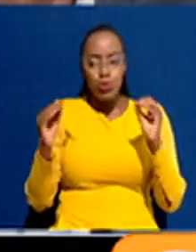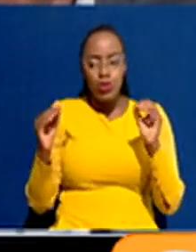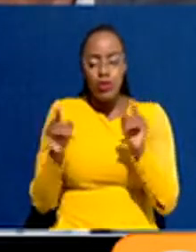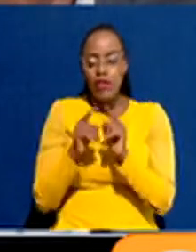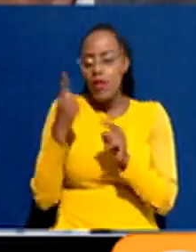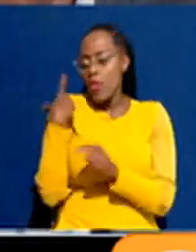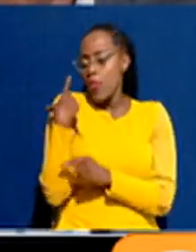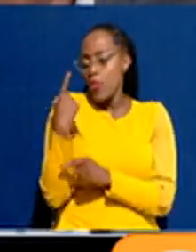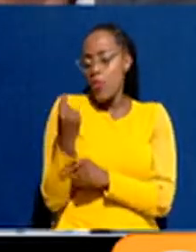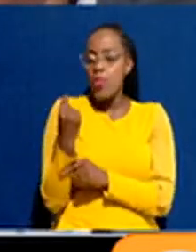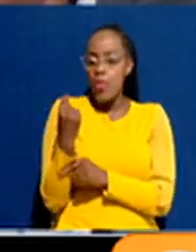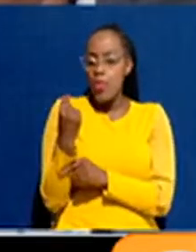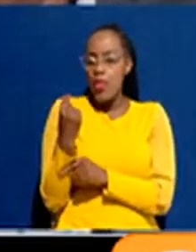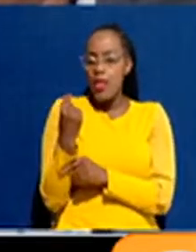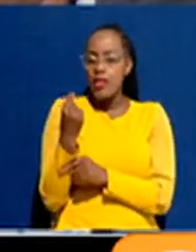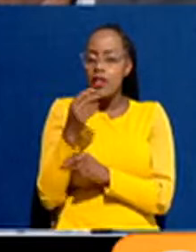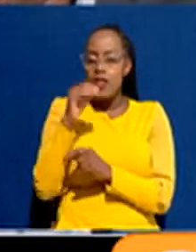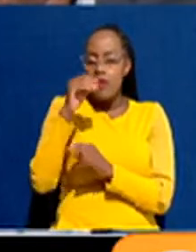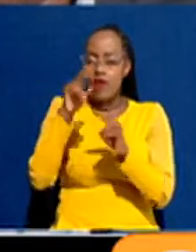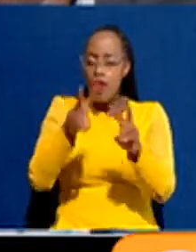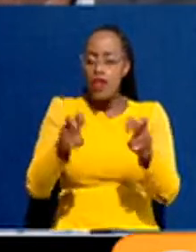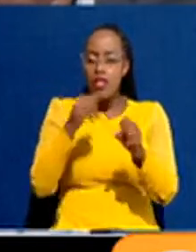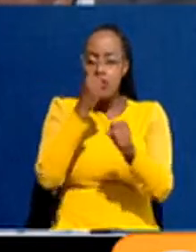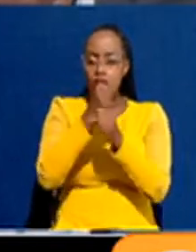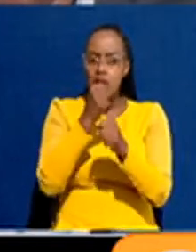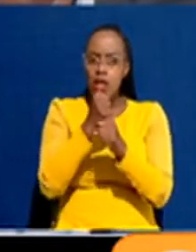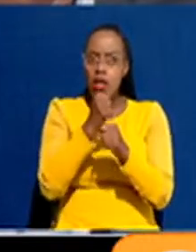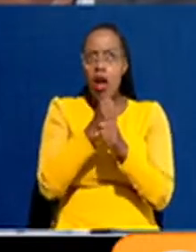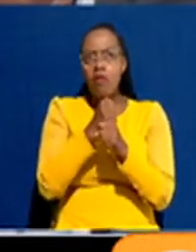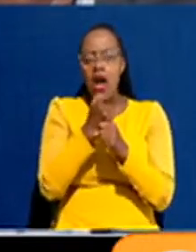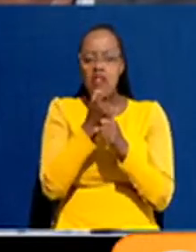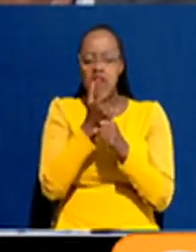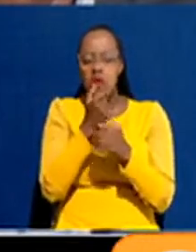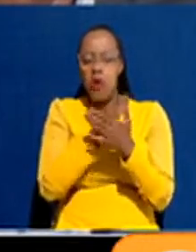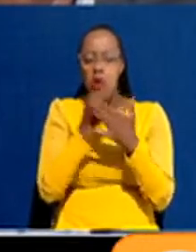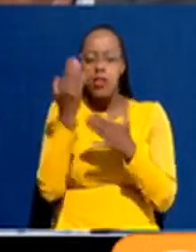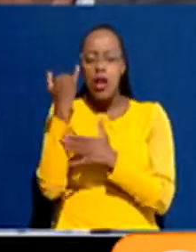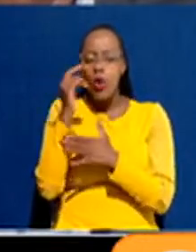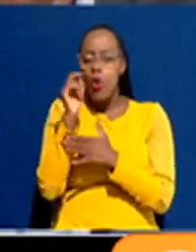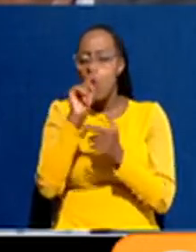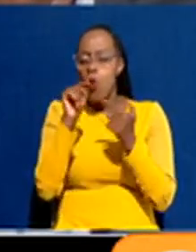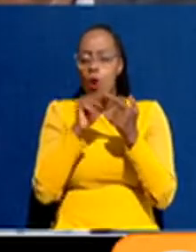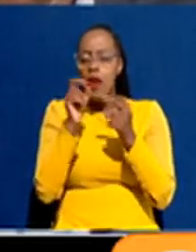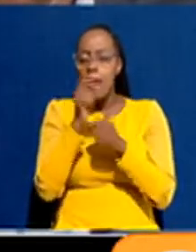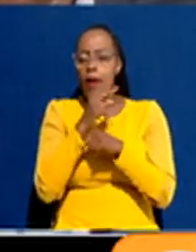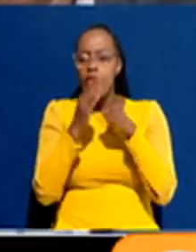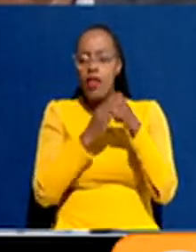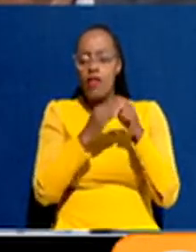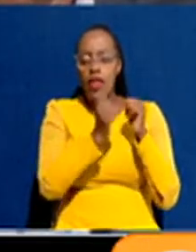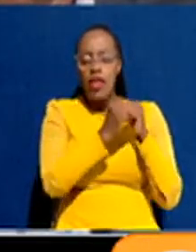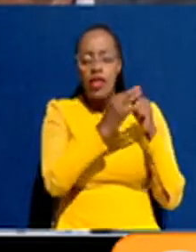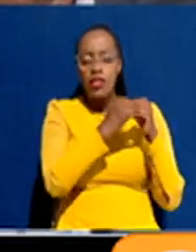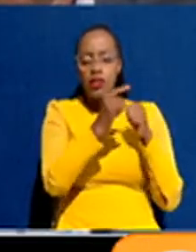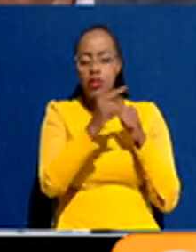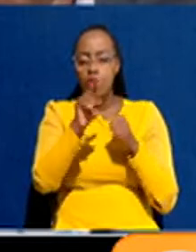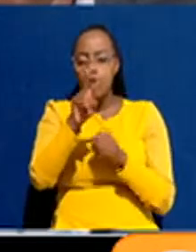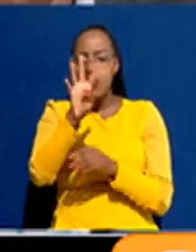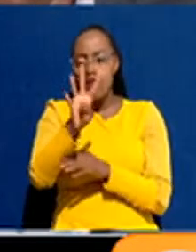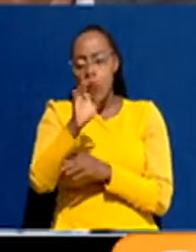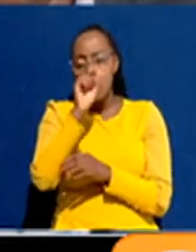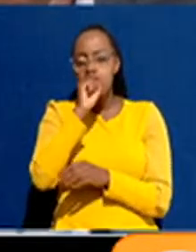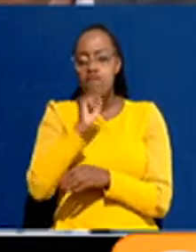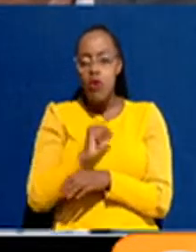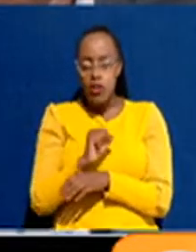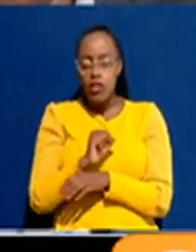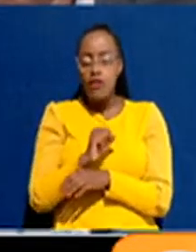recent poll that was done a couple of weeks ago in September, where 18 to 24-year-olds,